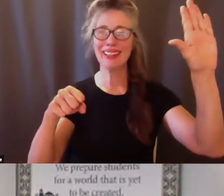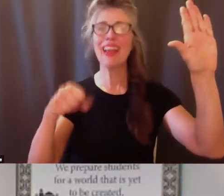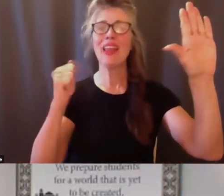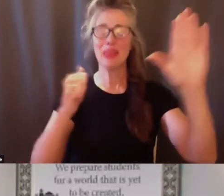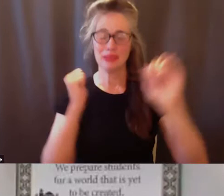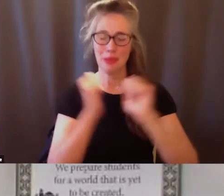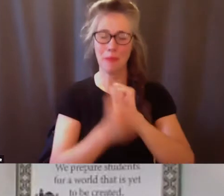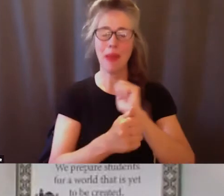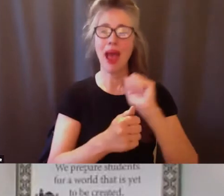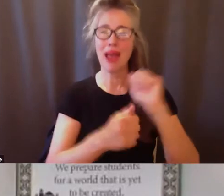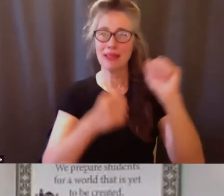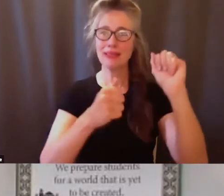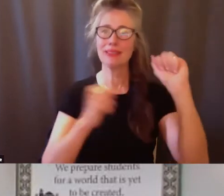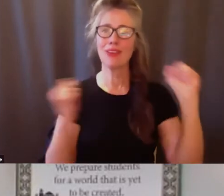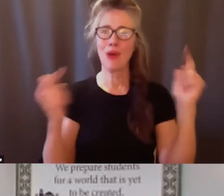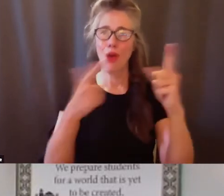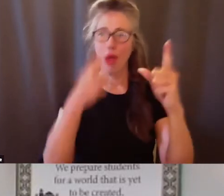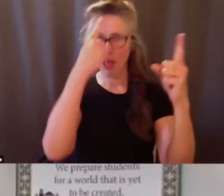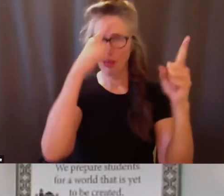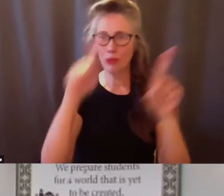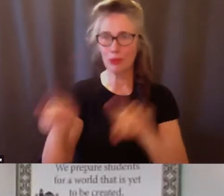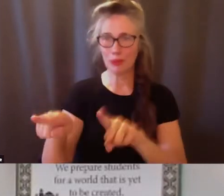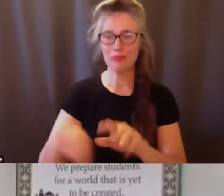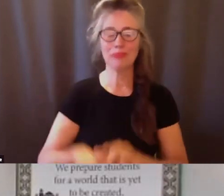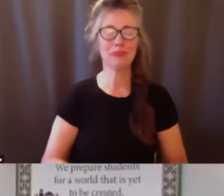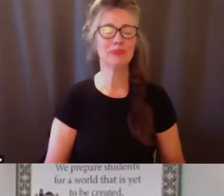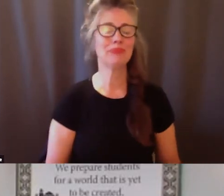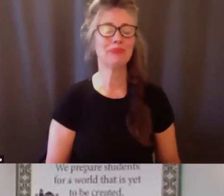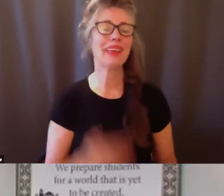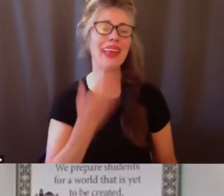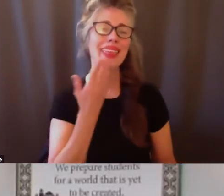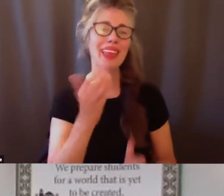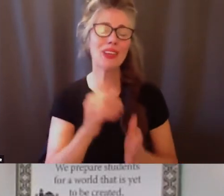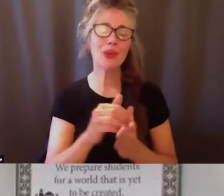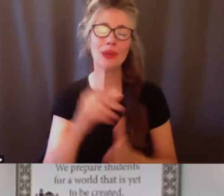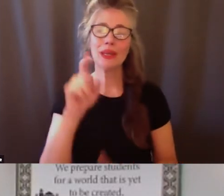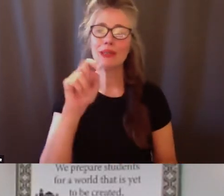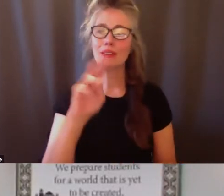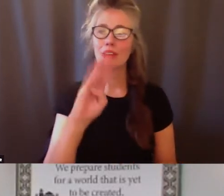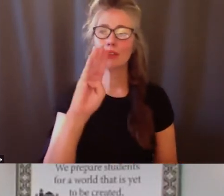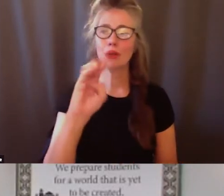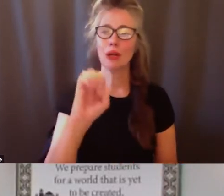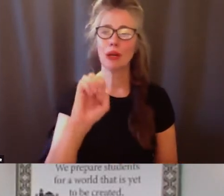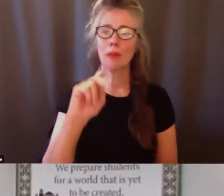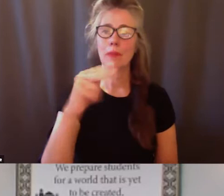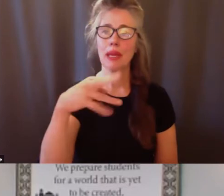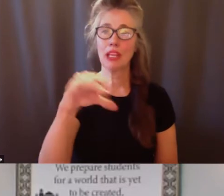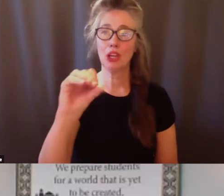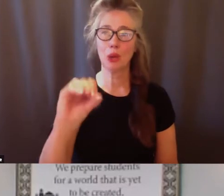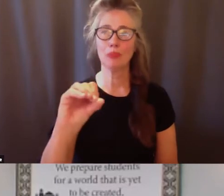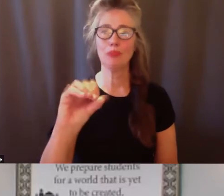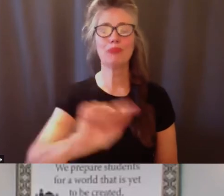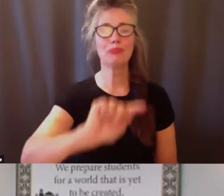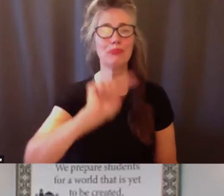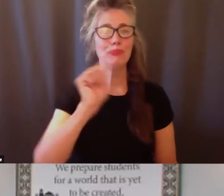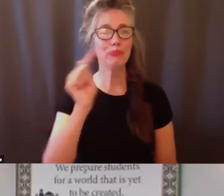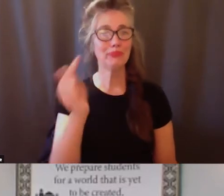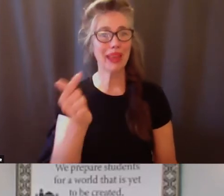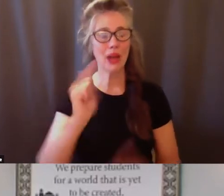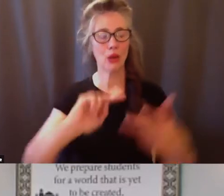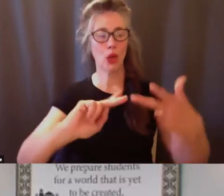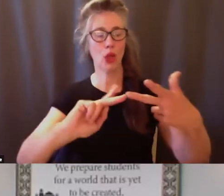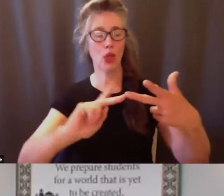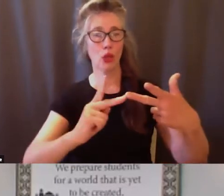passes unanimously. Thank you again, Dr. Becchio. And now I will turn over this third item to